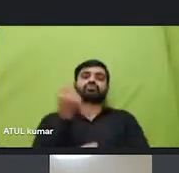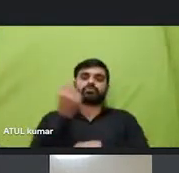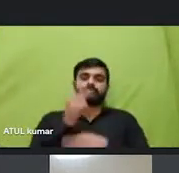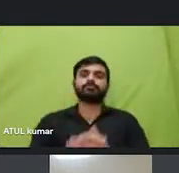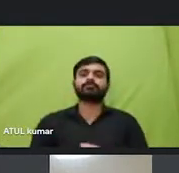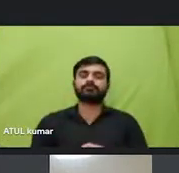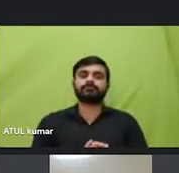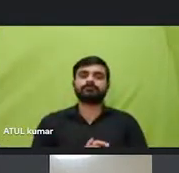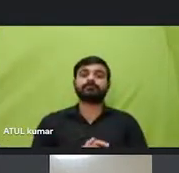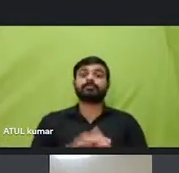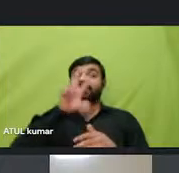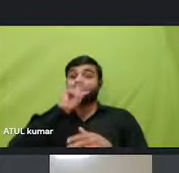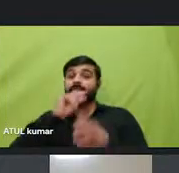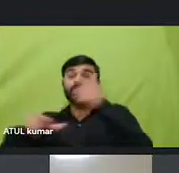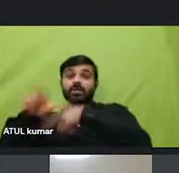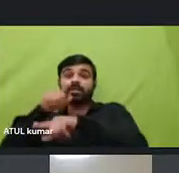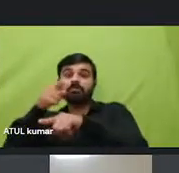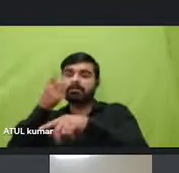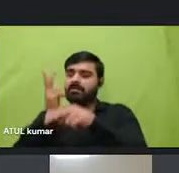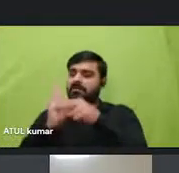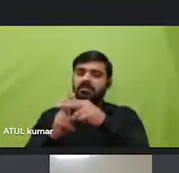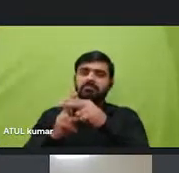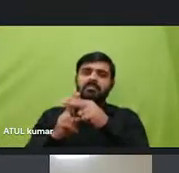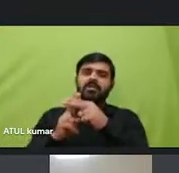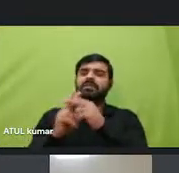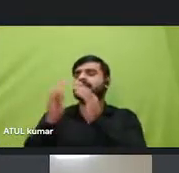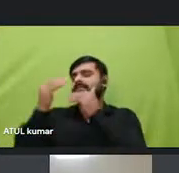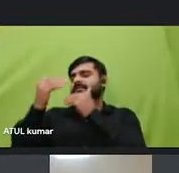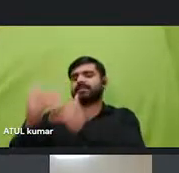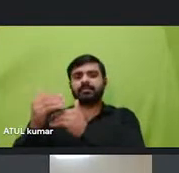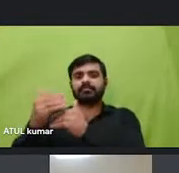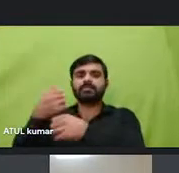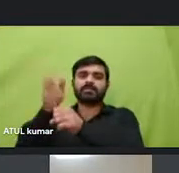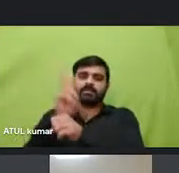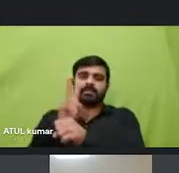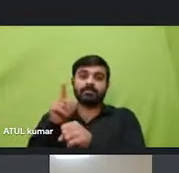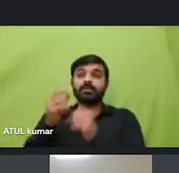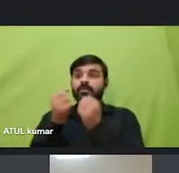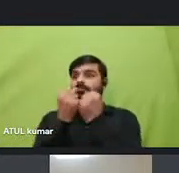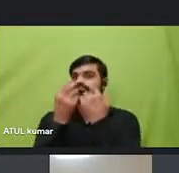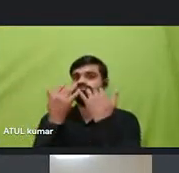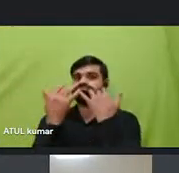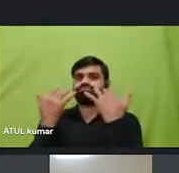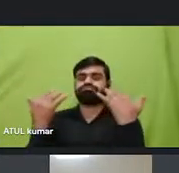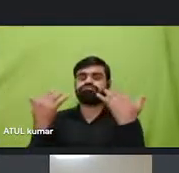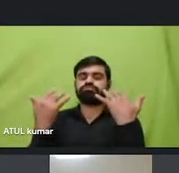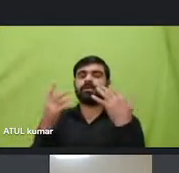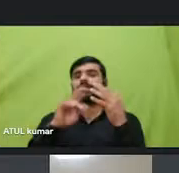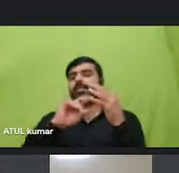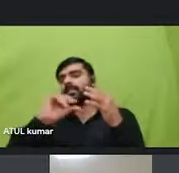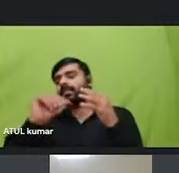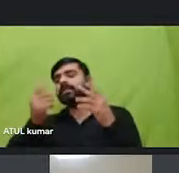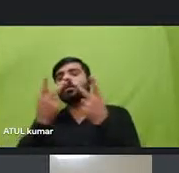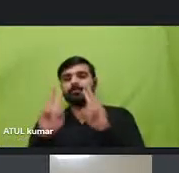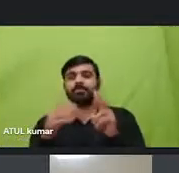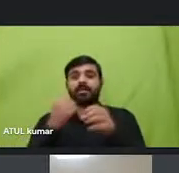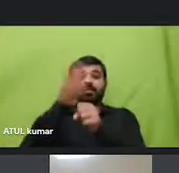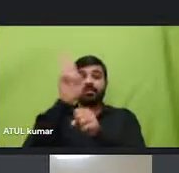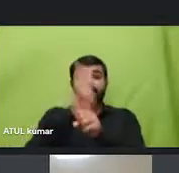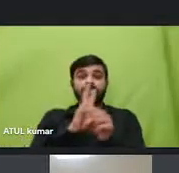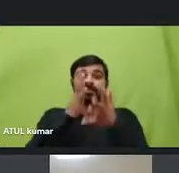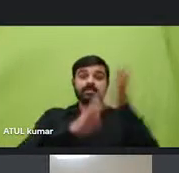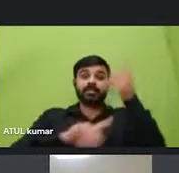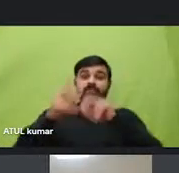than spoken languages, which are kind of more linear in grammar. But there are differences between the grammars of different